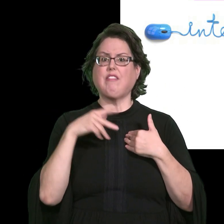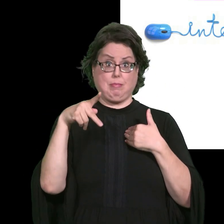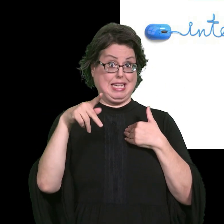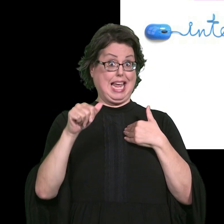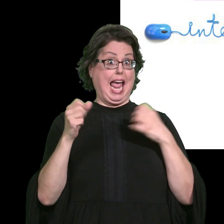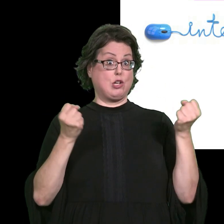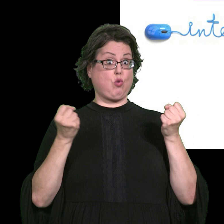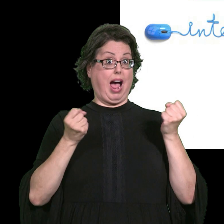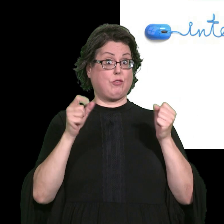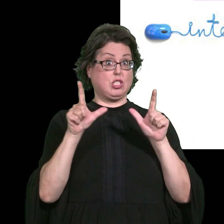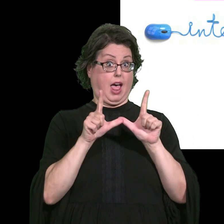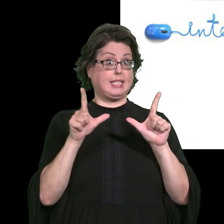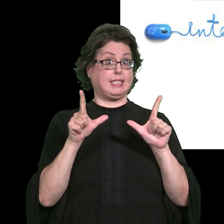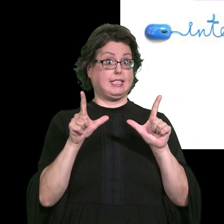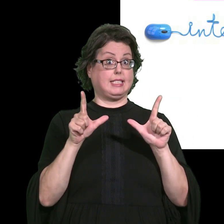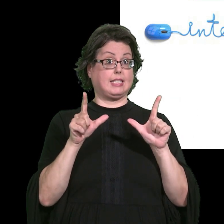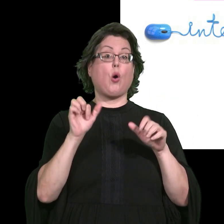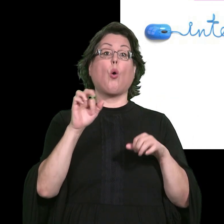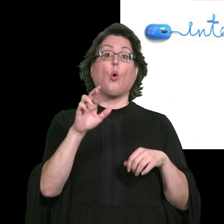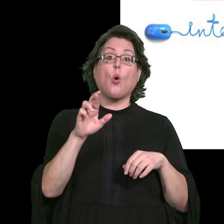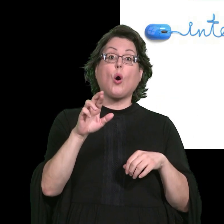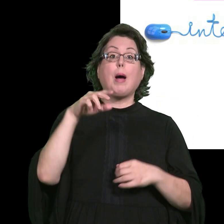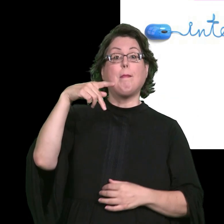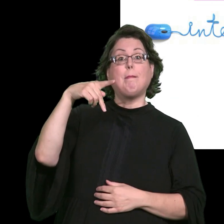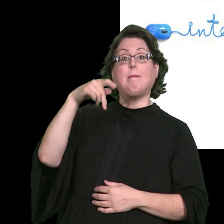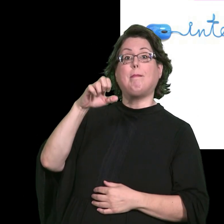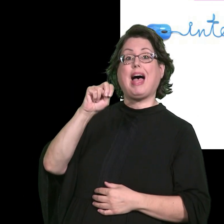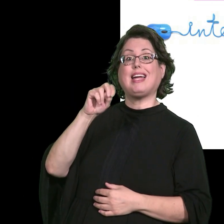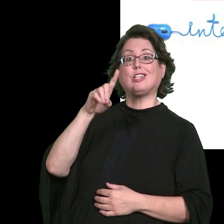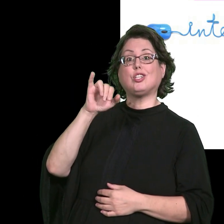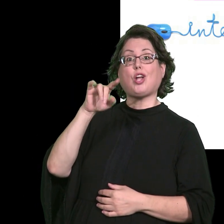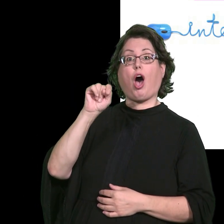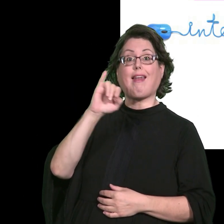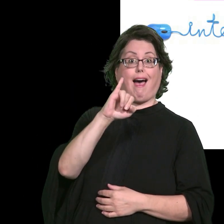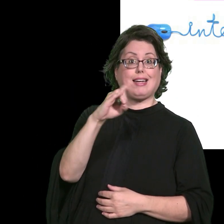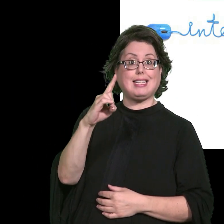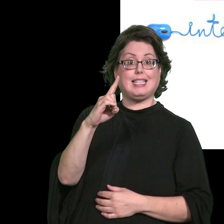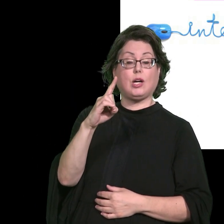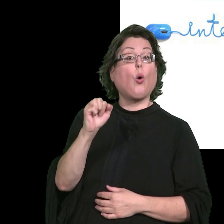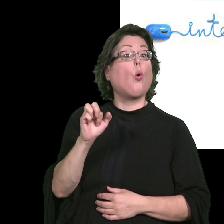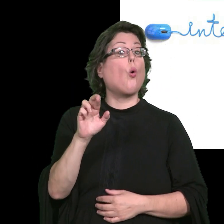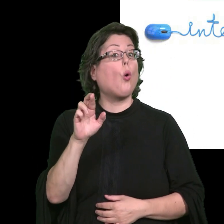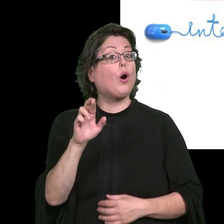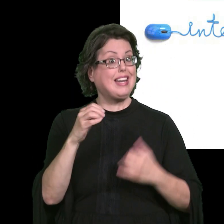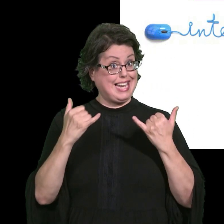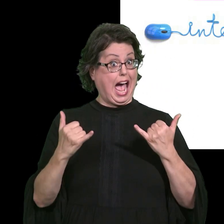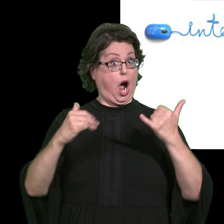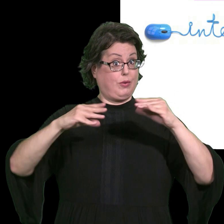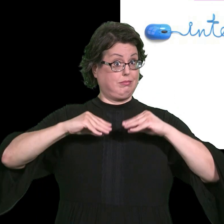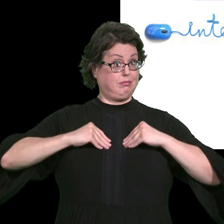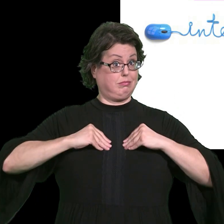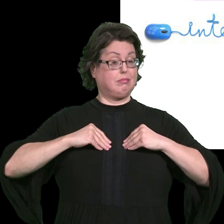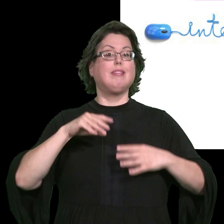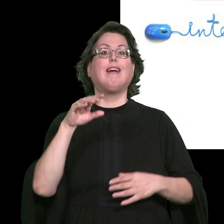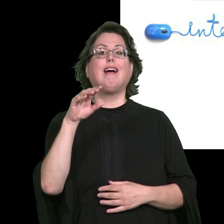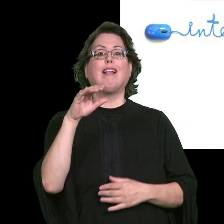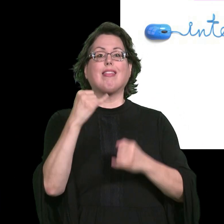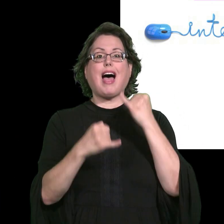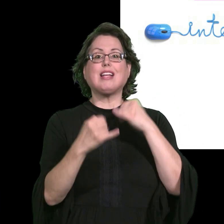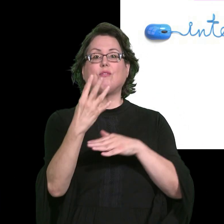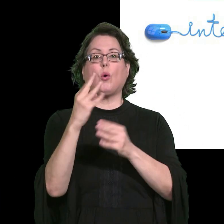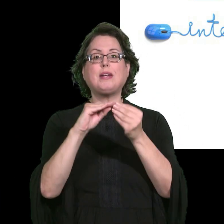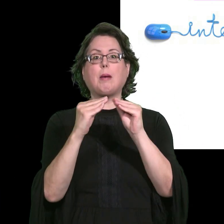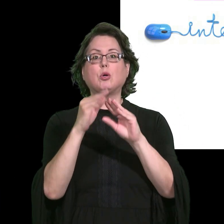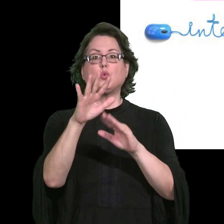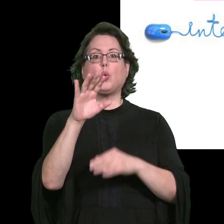Pennsylvania driver's license, or a PennDOT ID, or now you can also use the last four